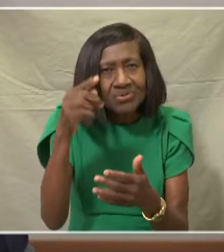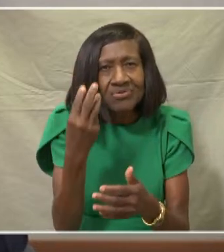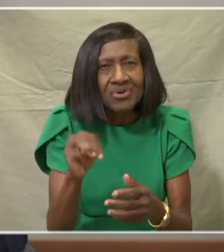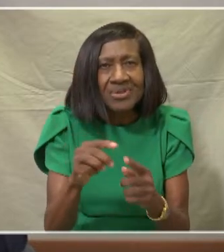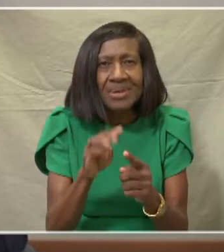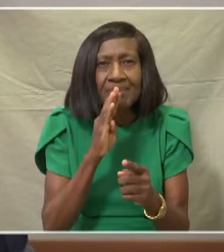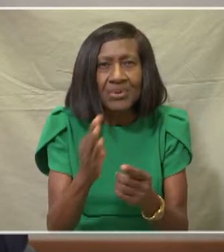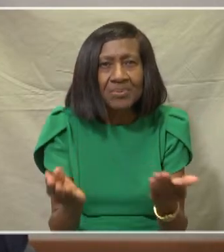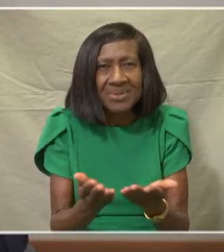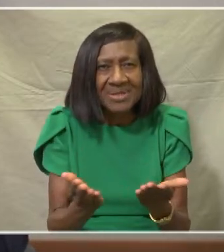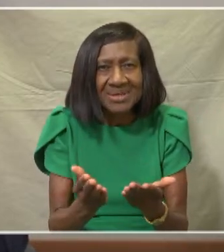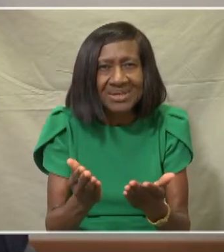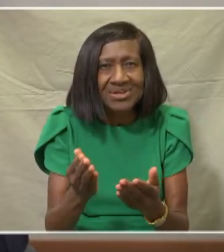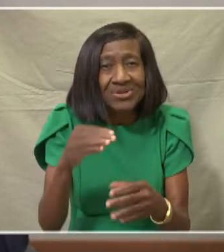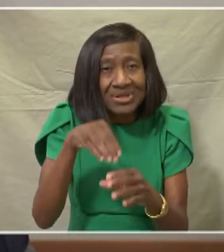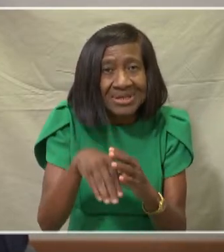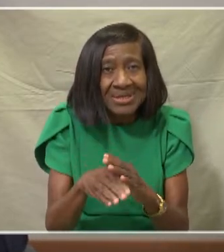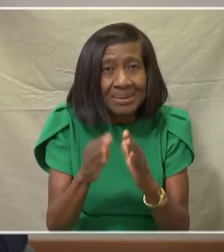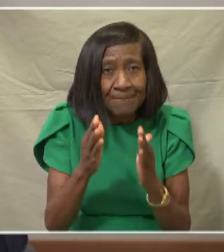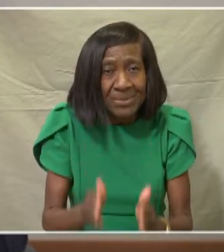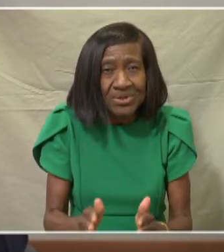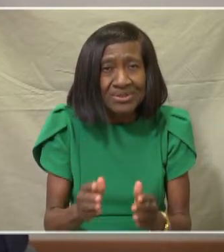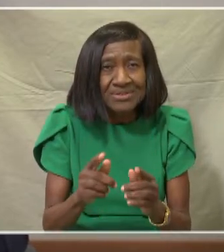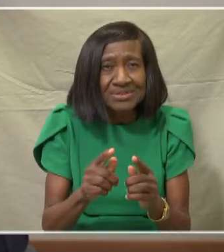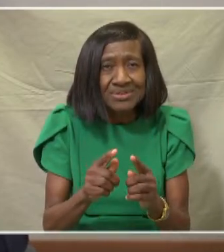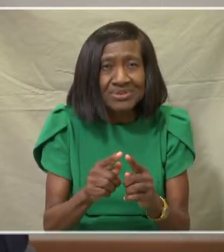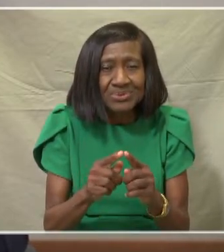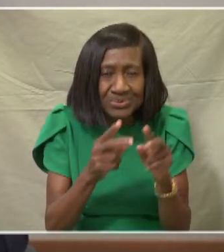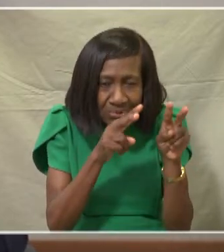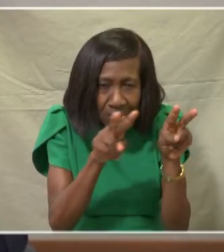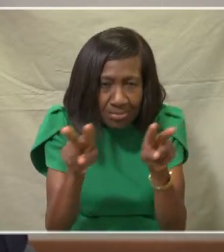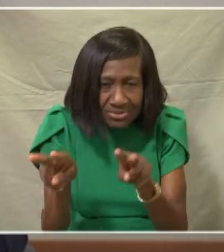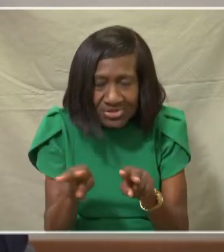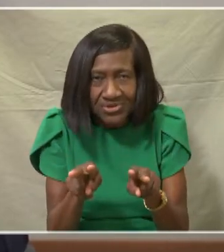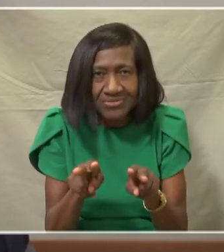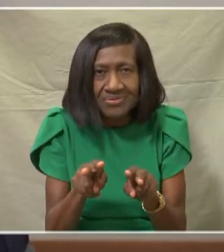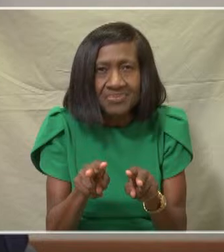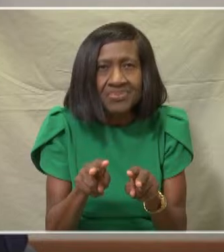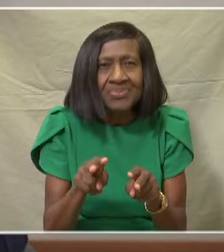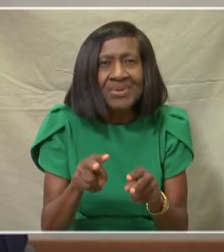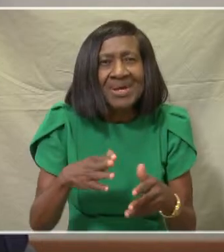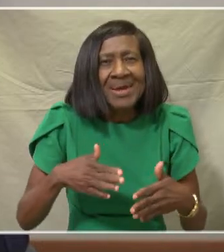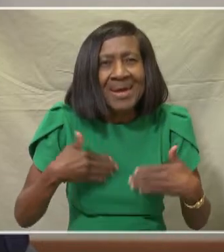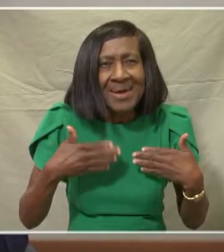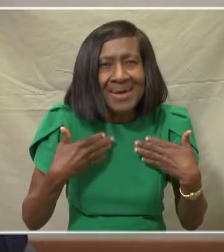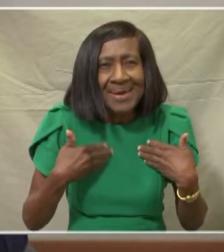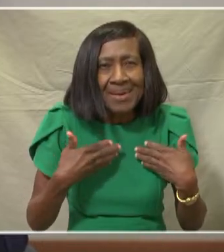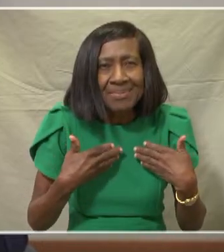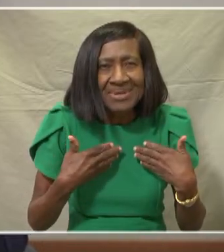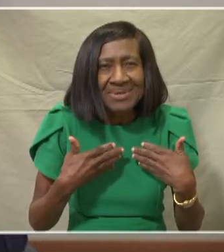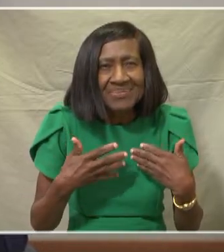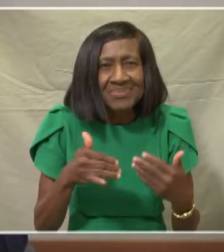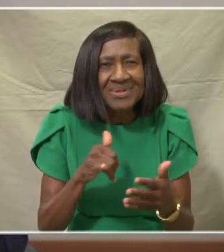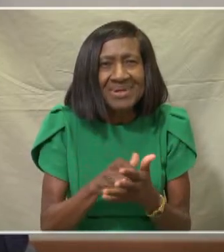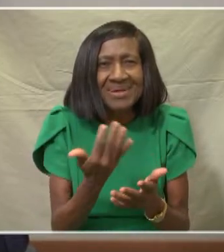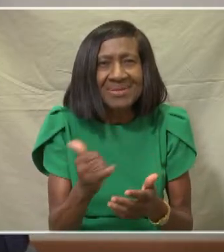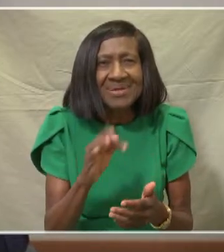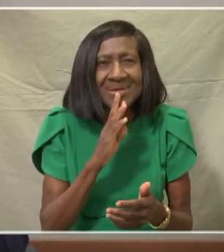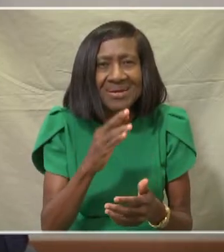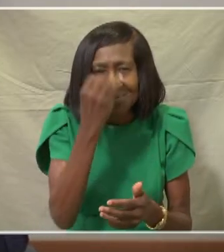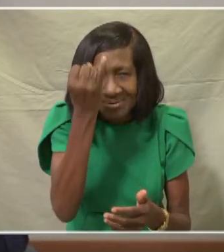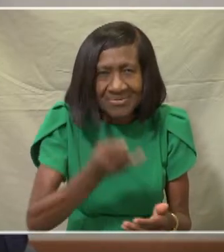observation over the coming days. And we're delighted that we have been invited to observe